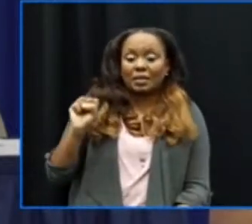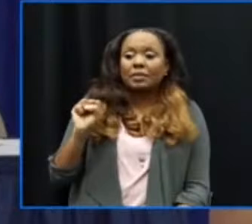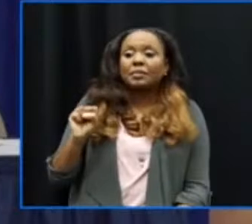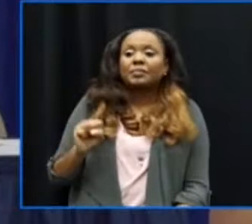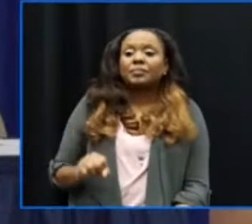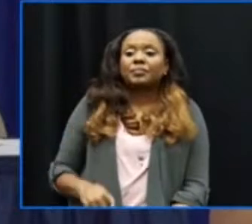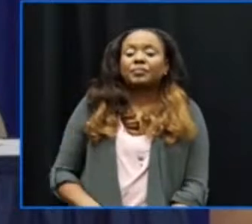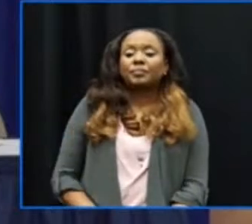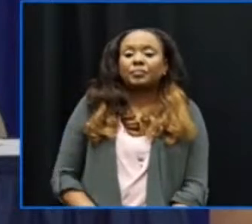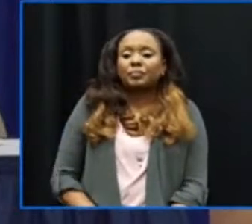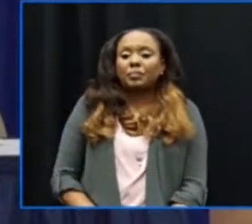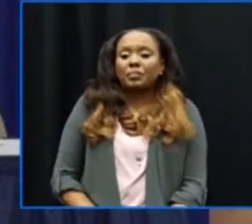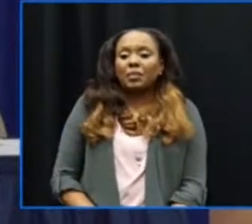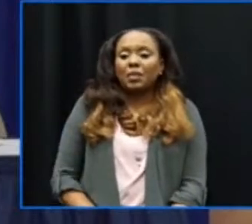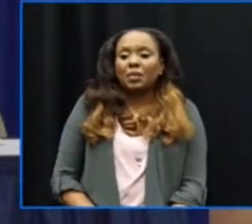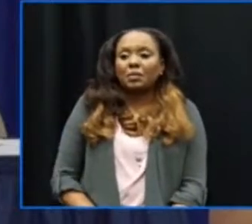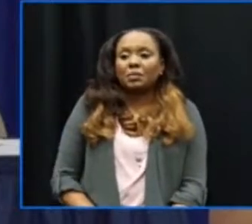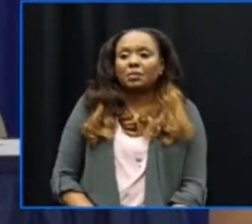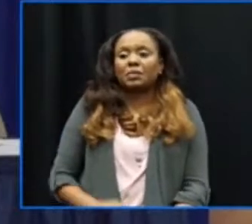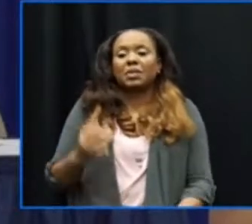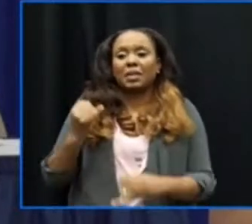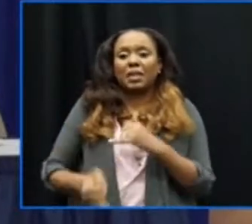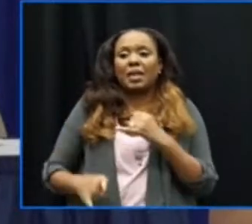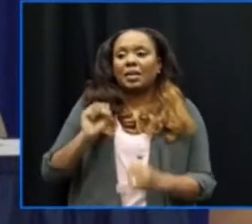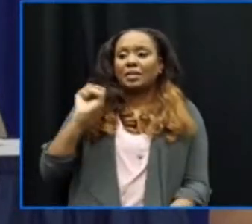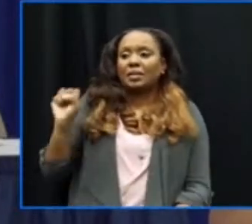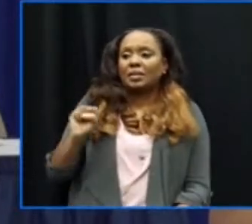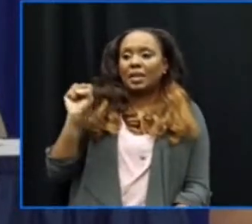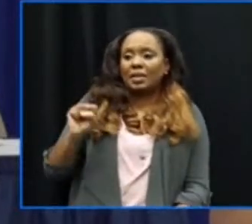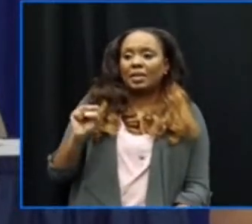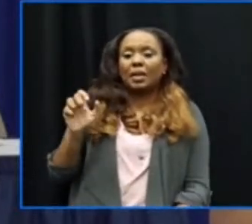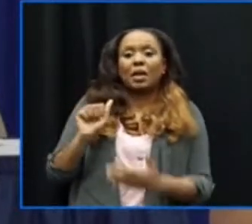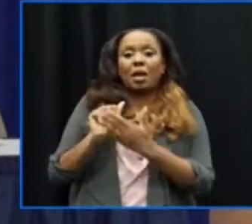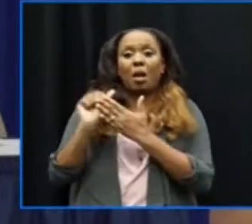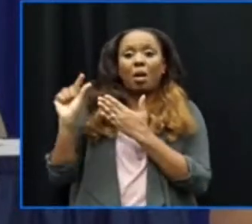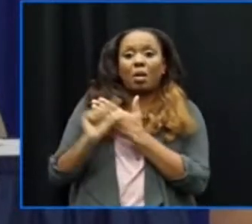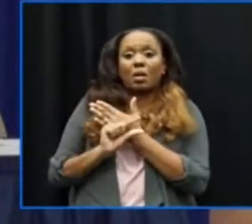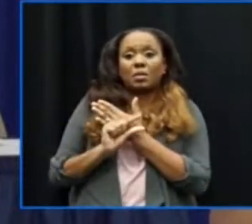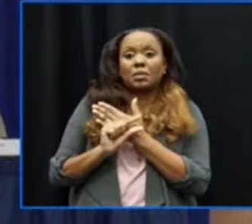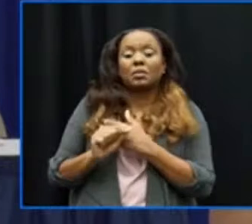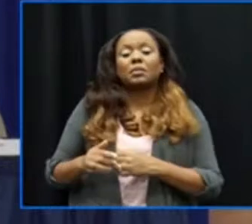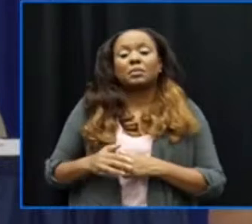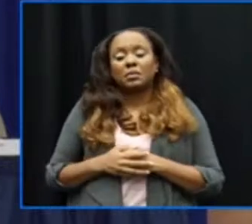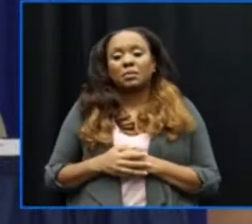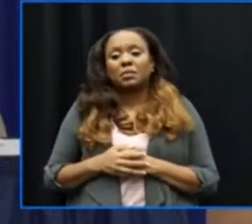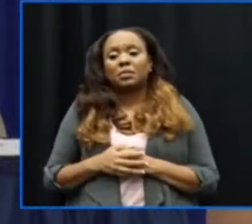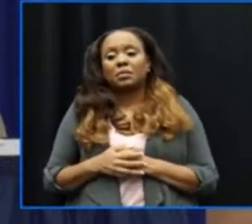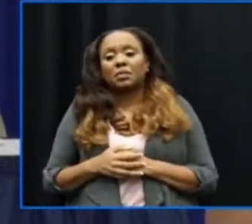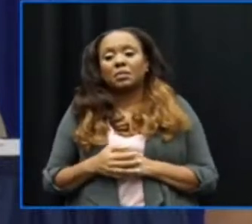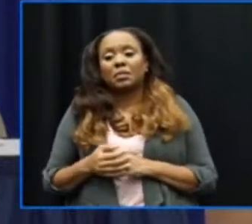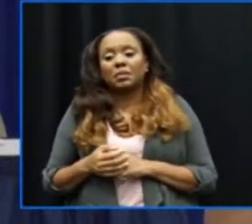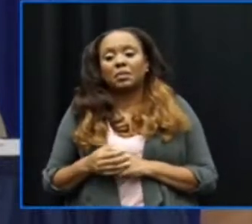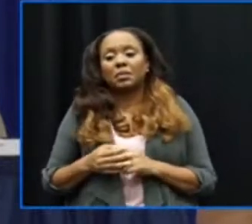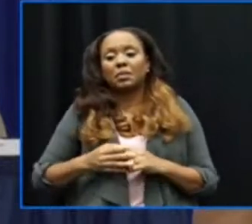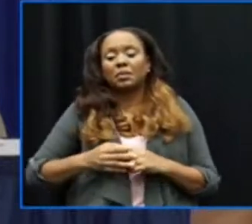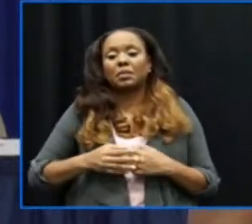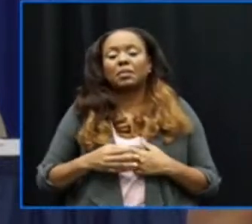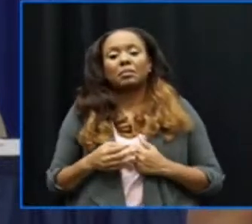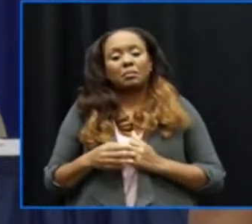conference, which takes place the last Saturday of this month. But that is not to say that we are not encouraging